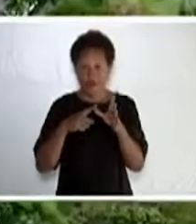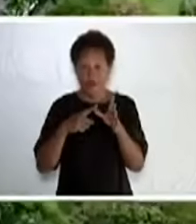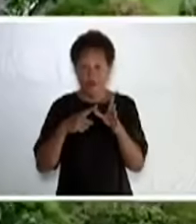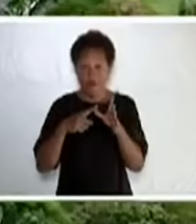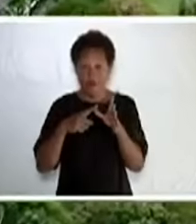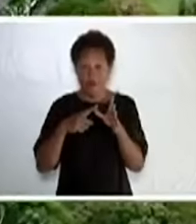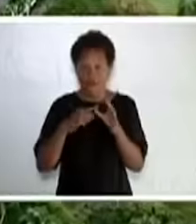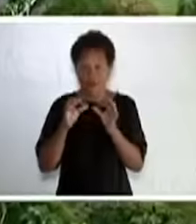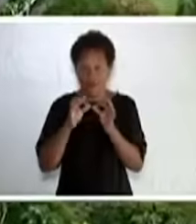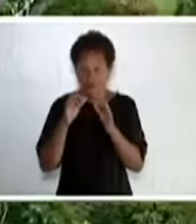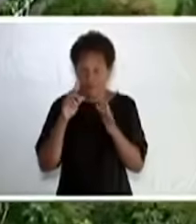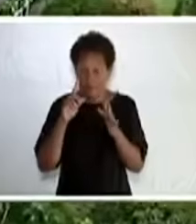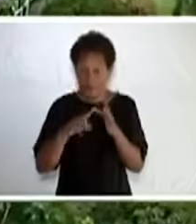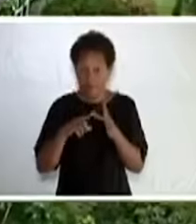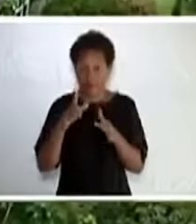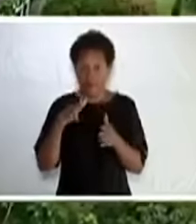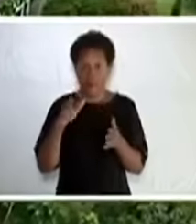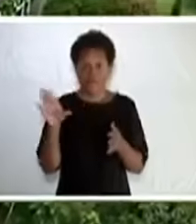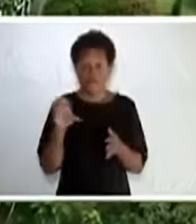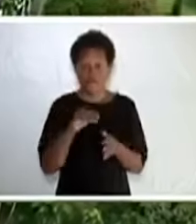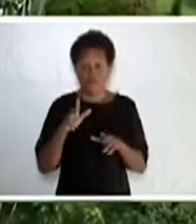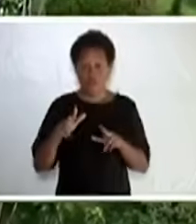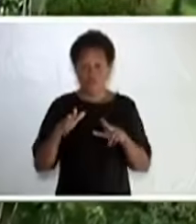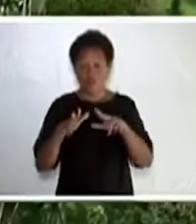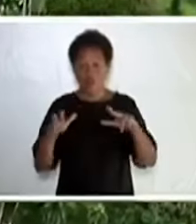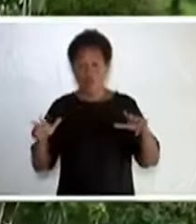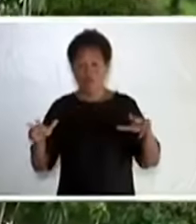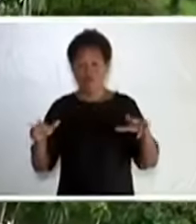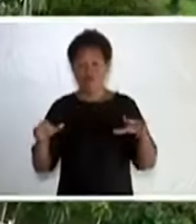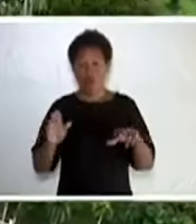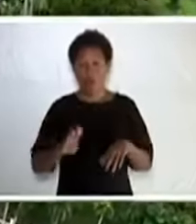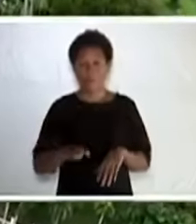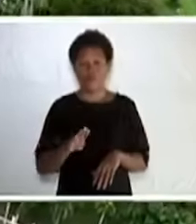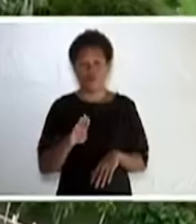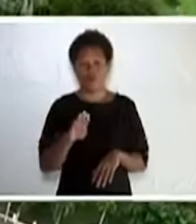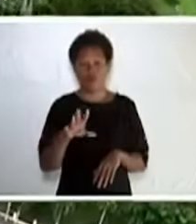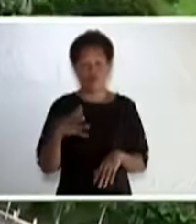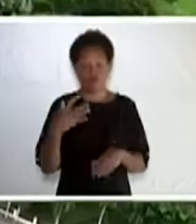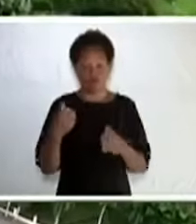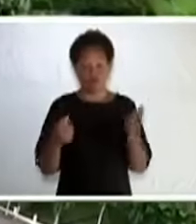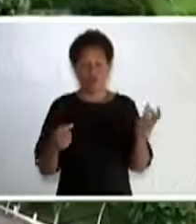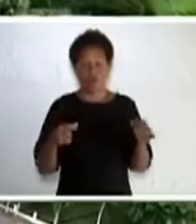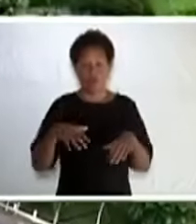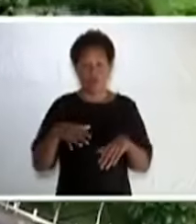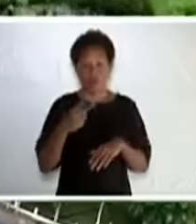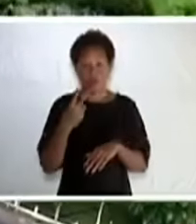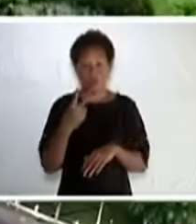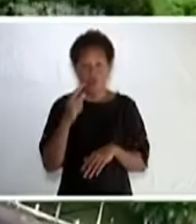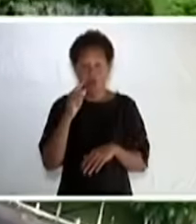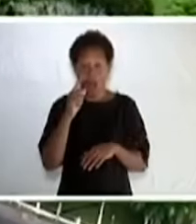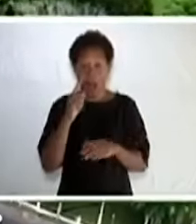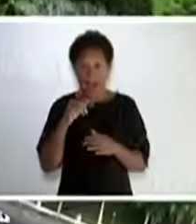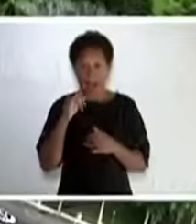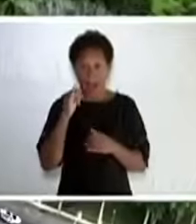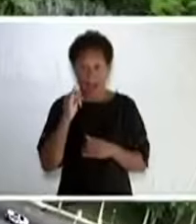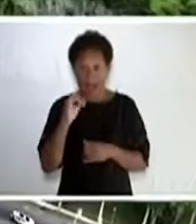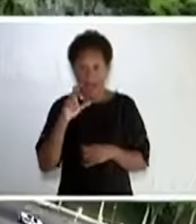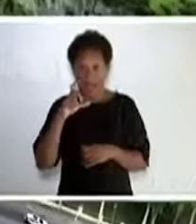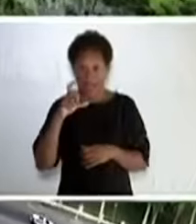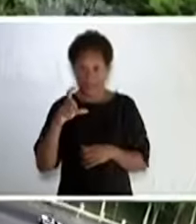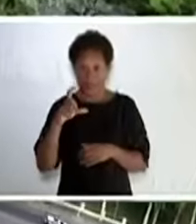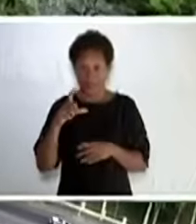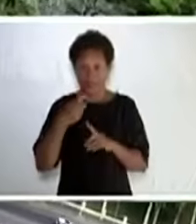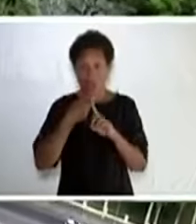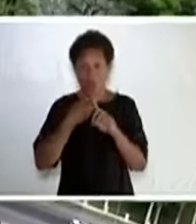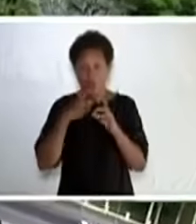who hails from Ngaloa, Lekutu in Bua. His parade 2IC is Major Mafi Colin